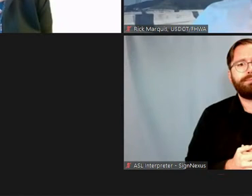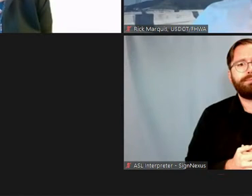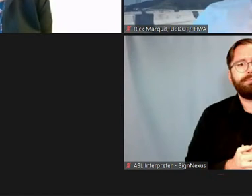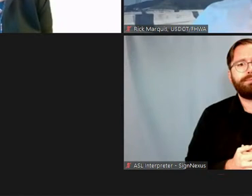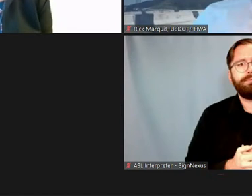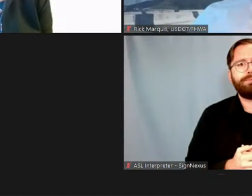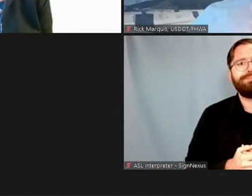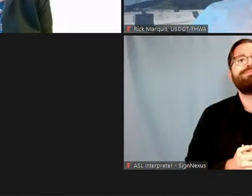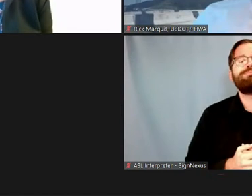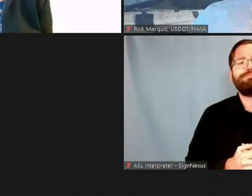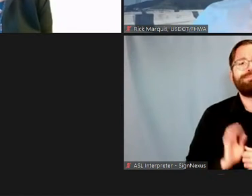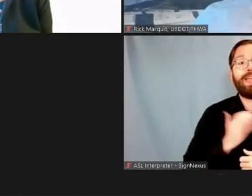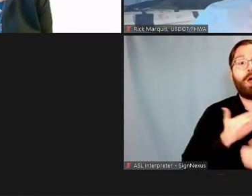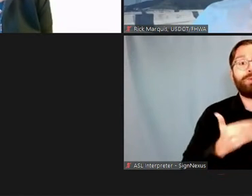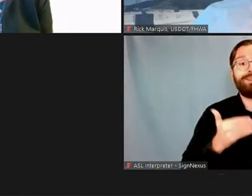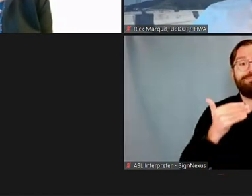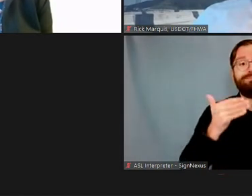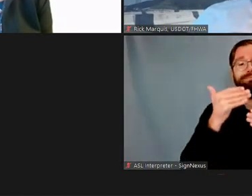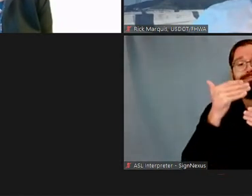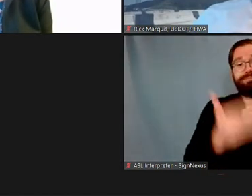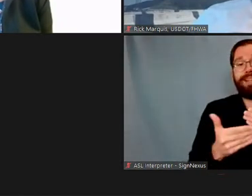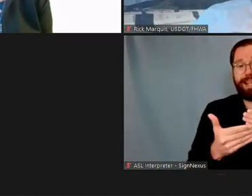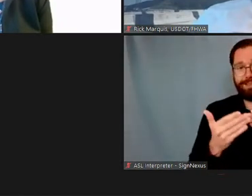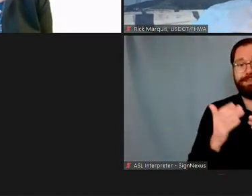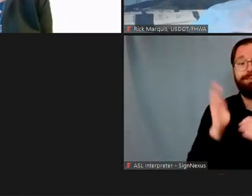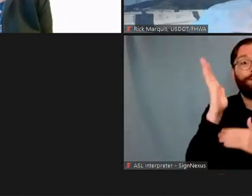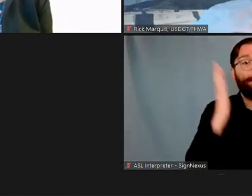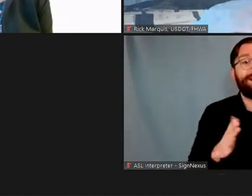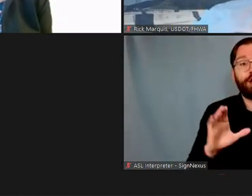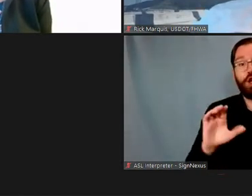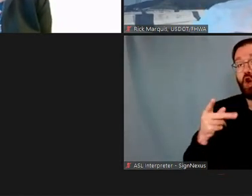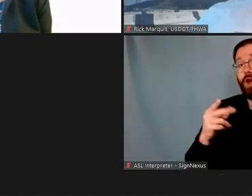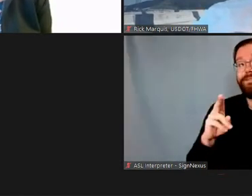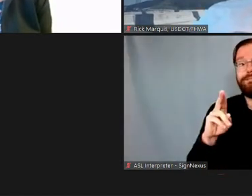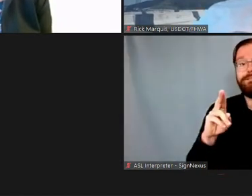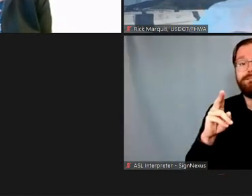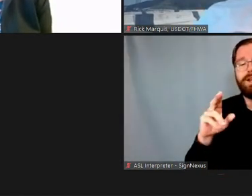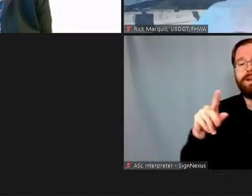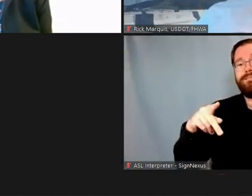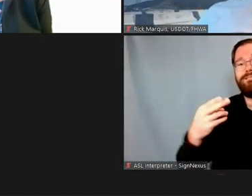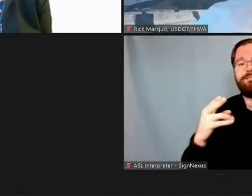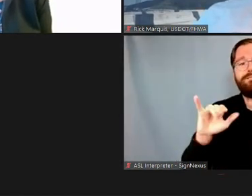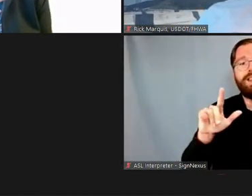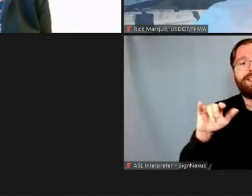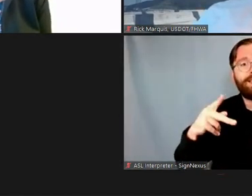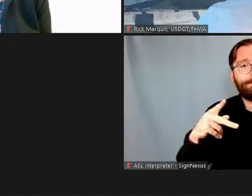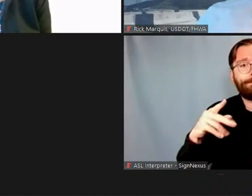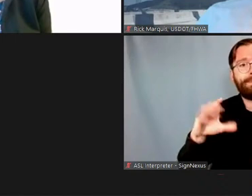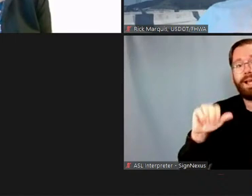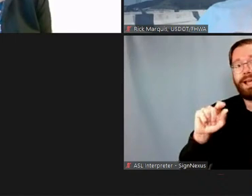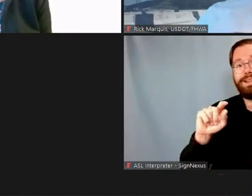our next speaker is felipe castillo followed by jonathan peterson